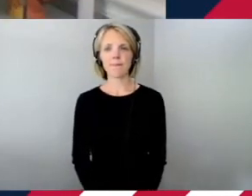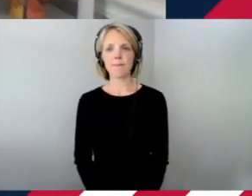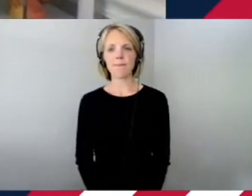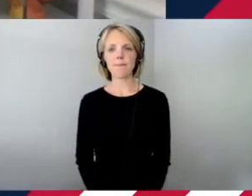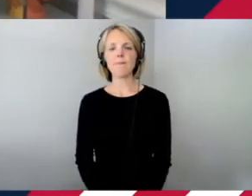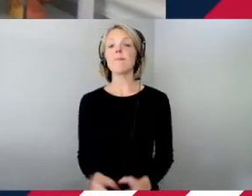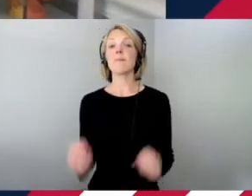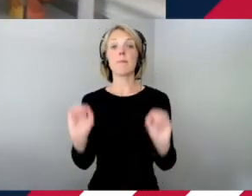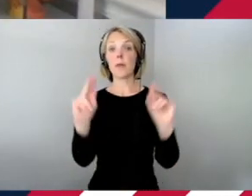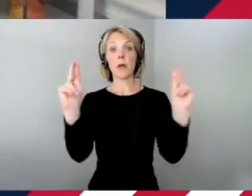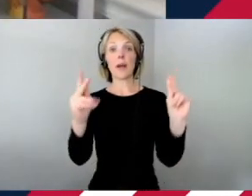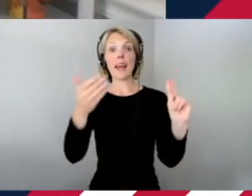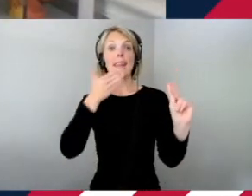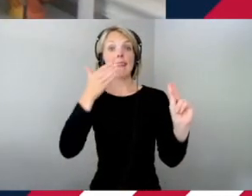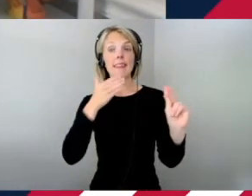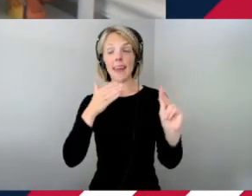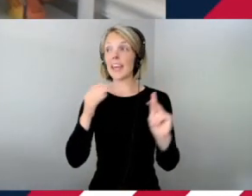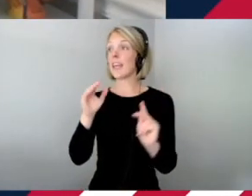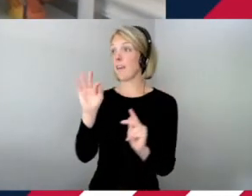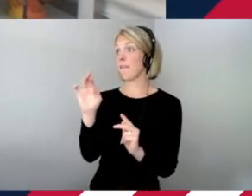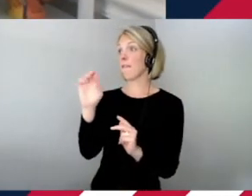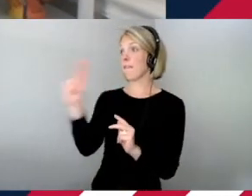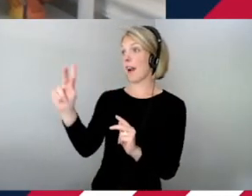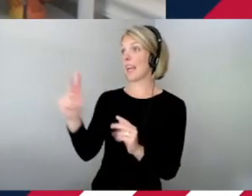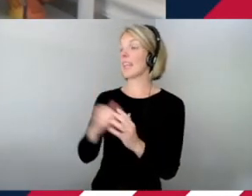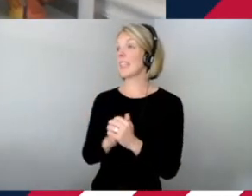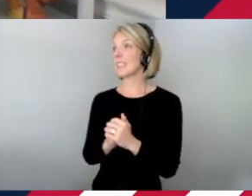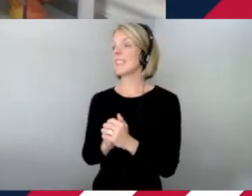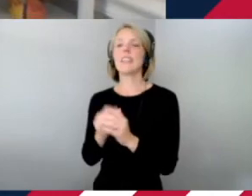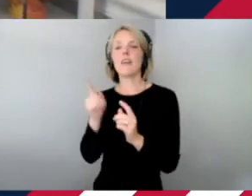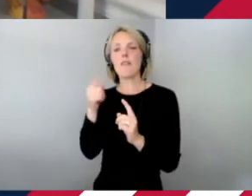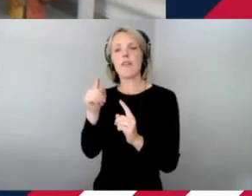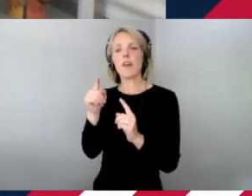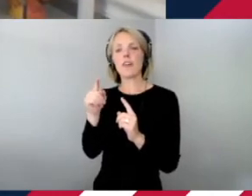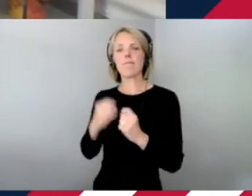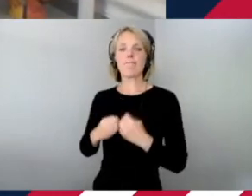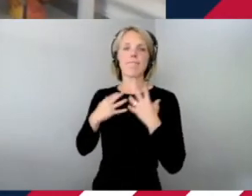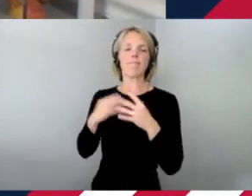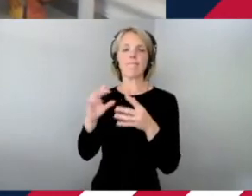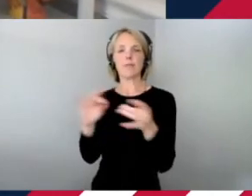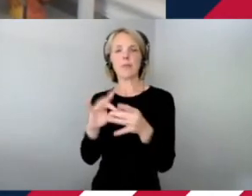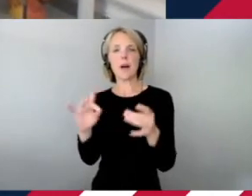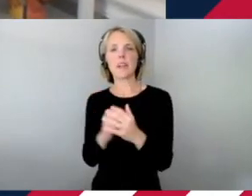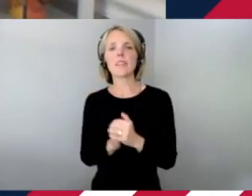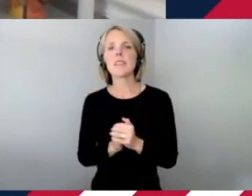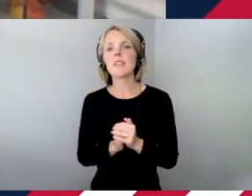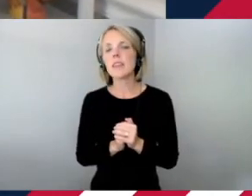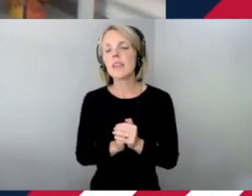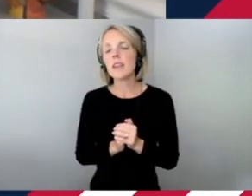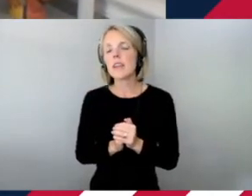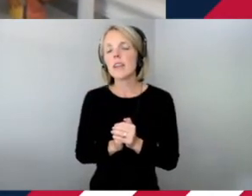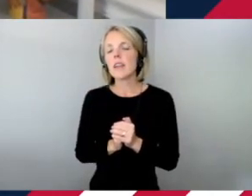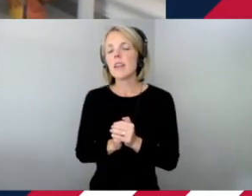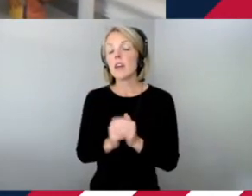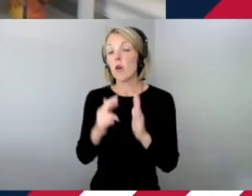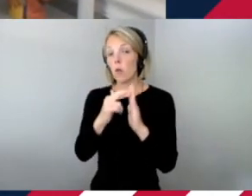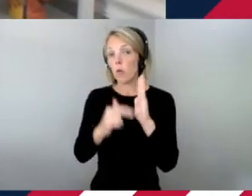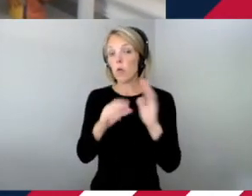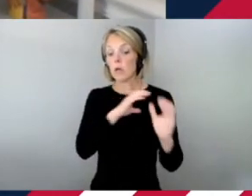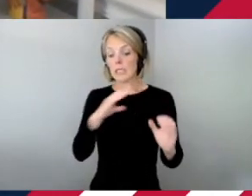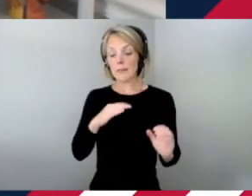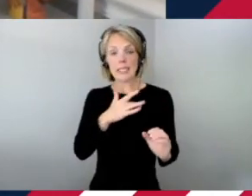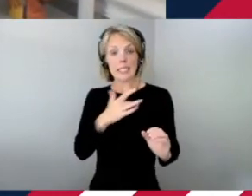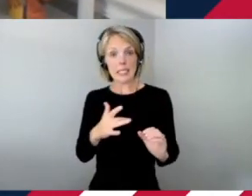Okay, thank you, Congressman Frank, for those inspirational remarks. As you all know, the Rules Committee typically holds